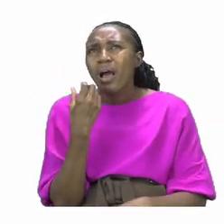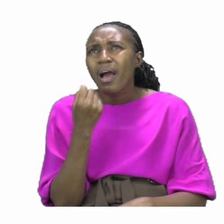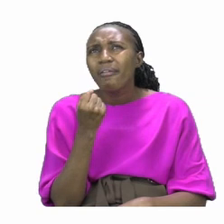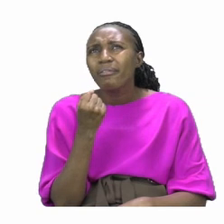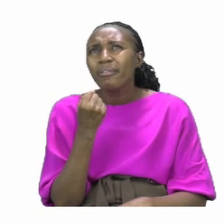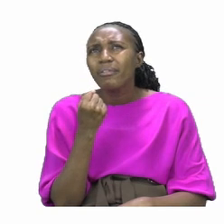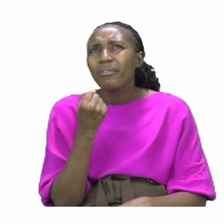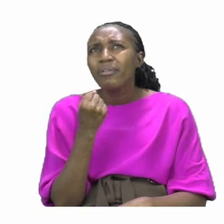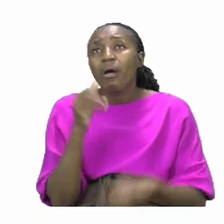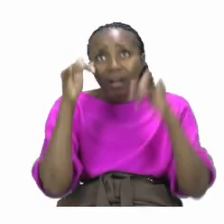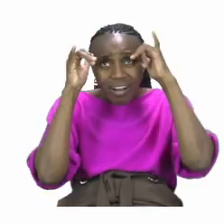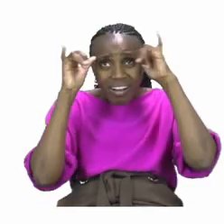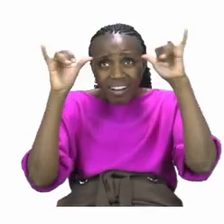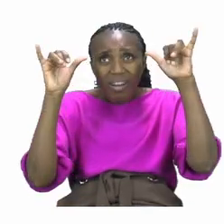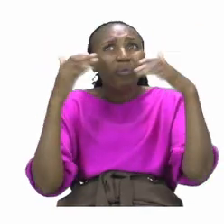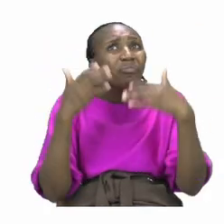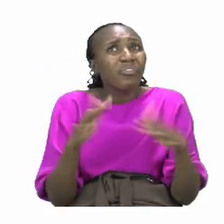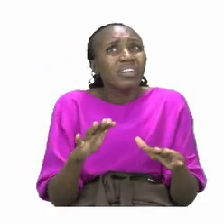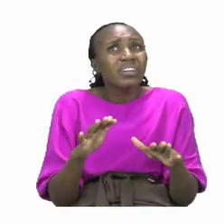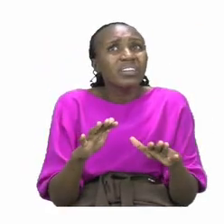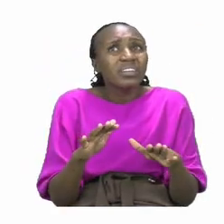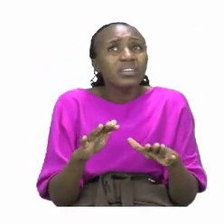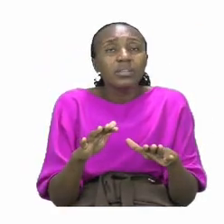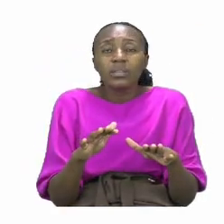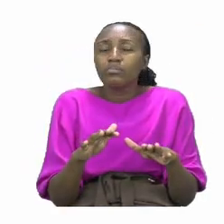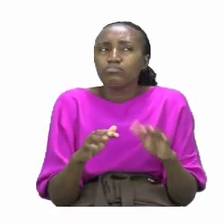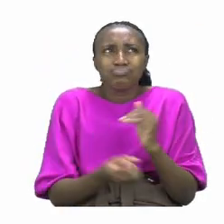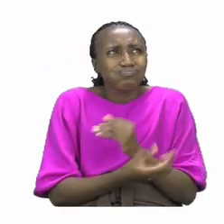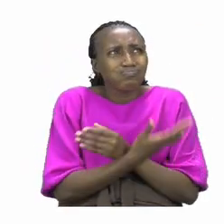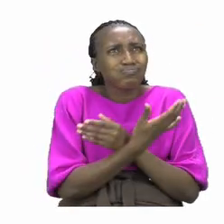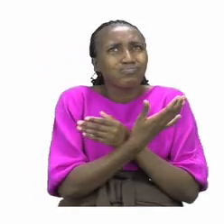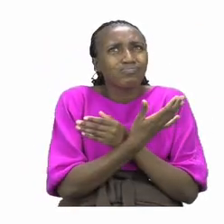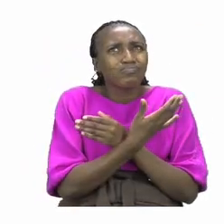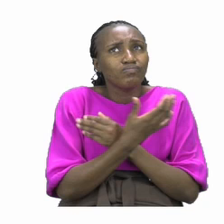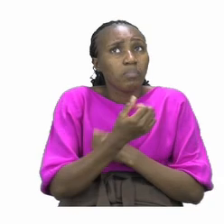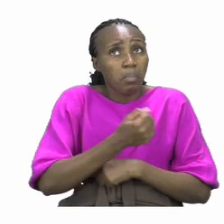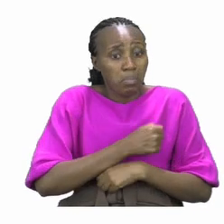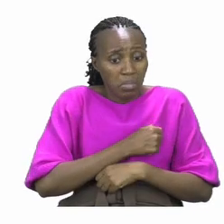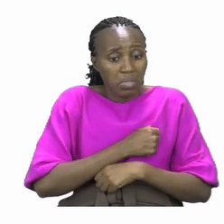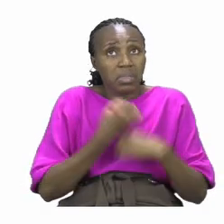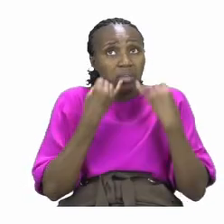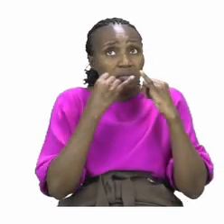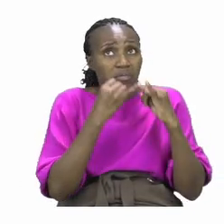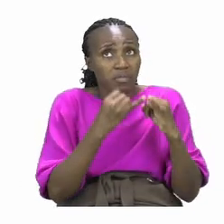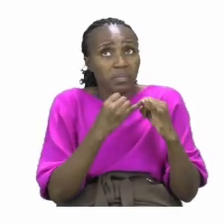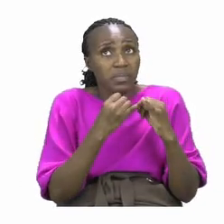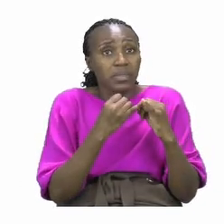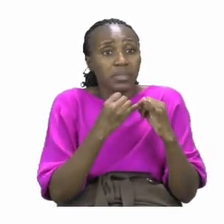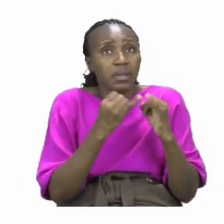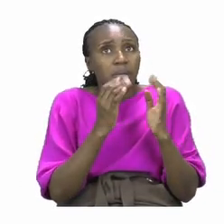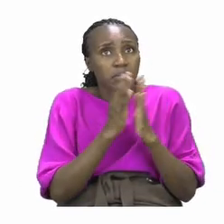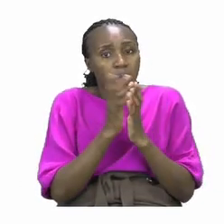a cow. One morning, Jack's mother told Jack to take their cow to the market